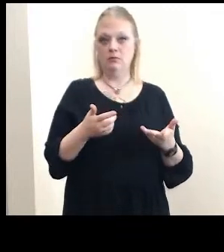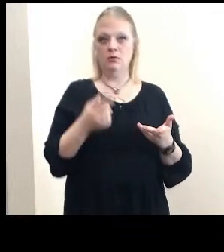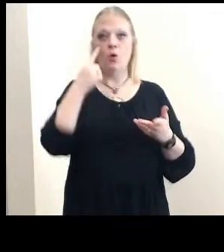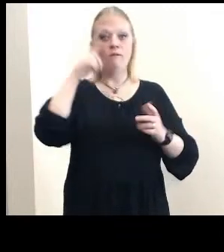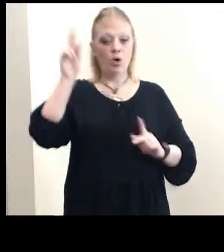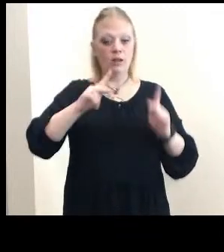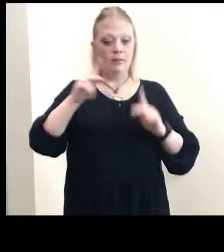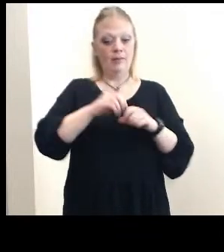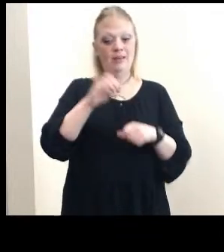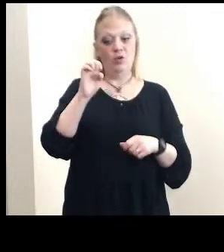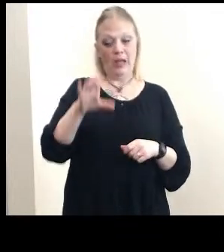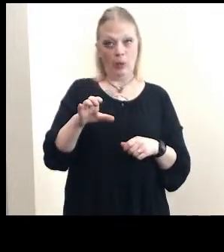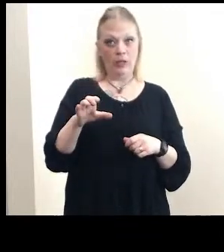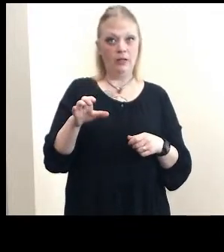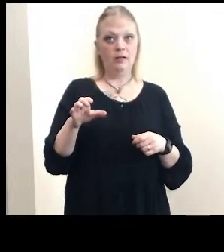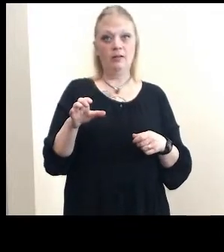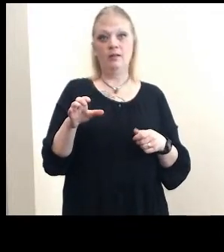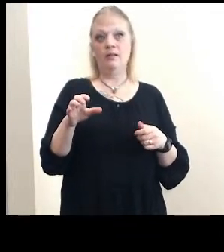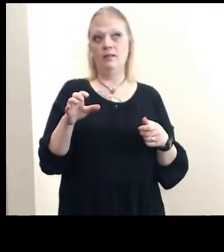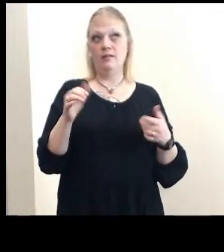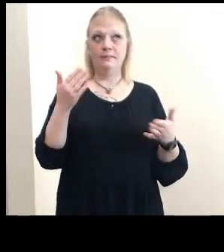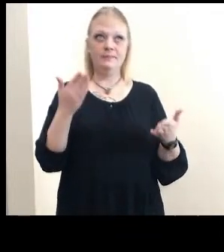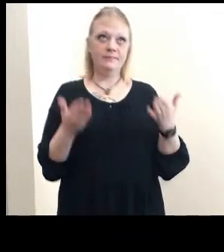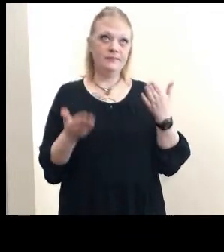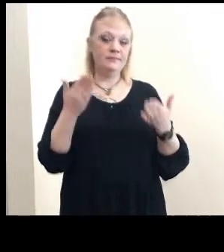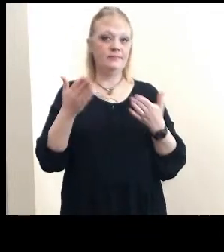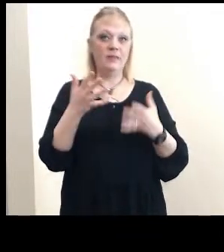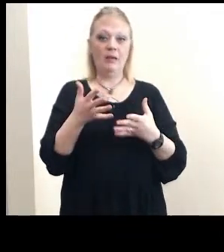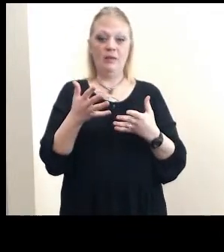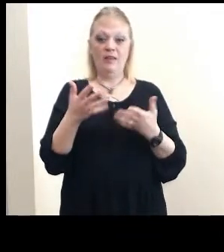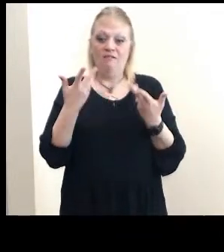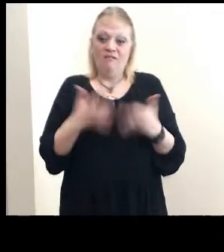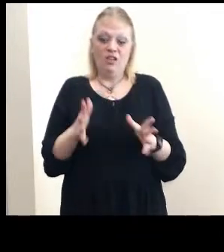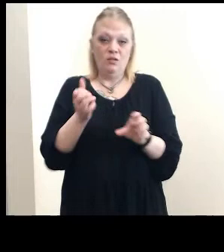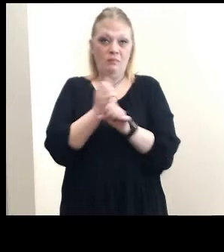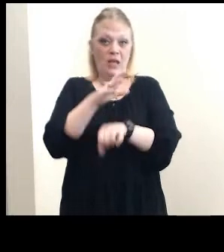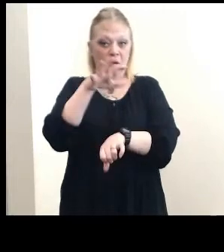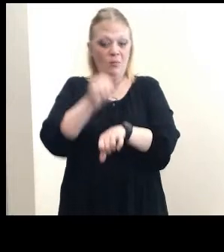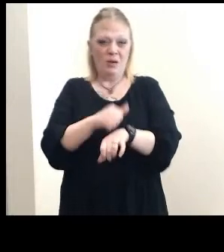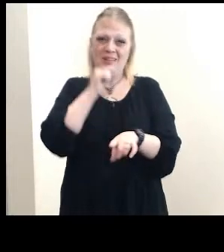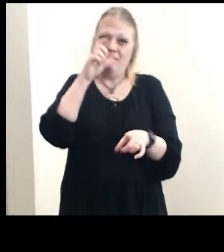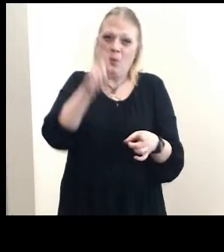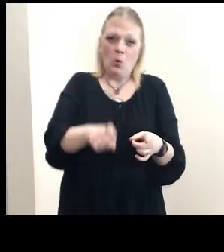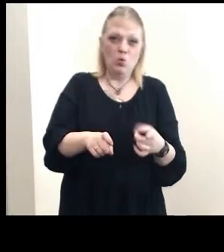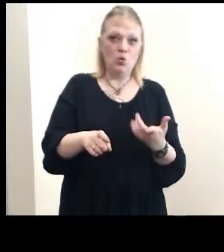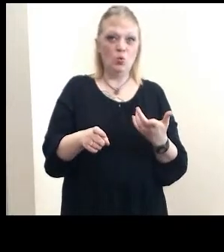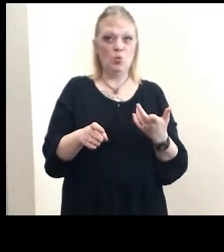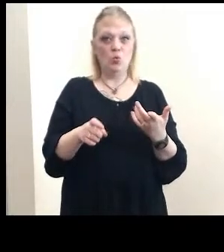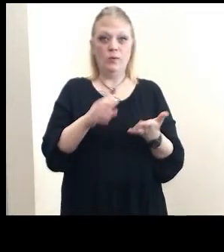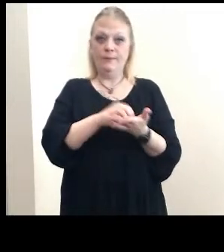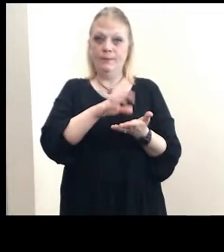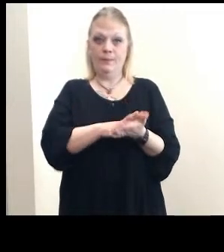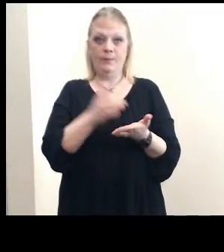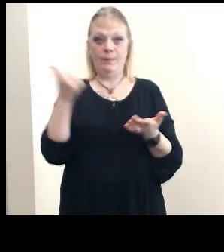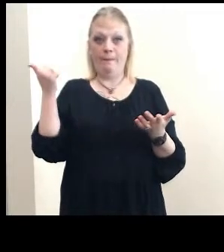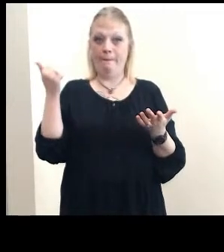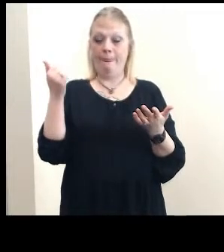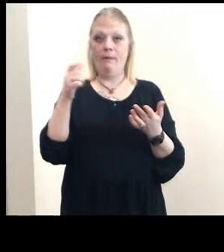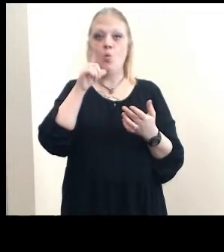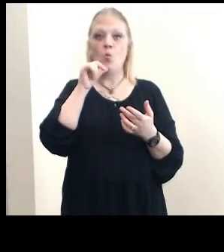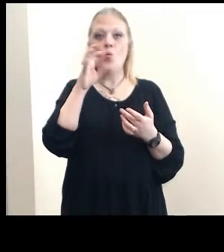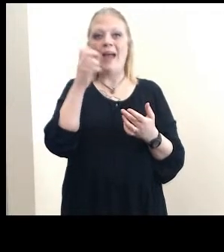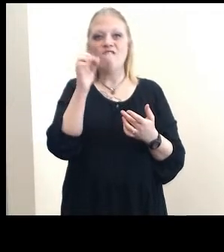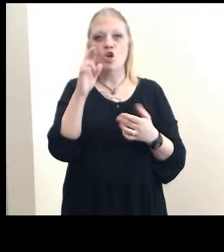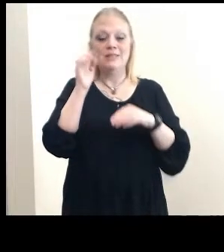of the people in Erie County who may have received an appointment and they weren't supposed to, and as noted, whoever sent you the